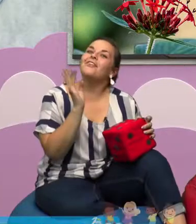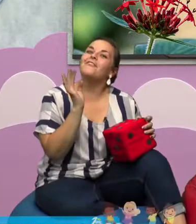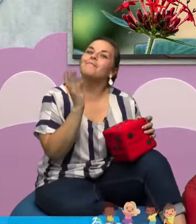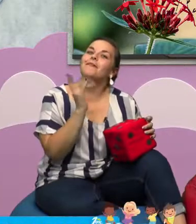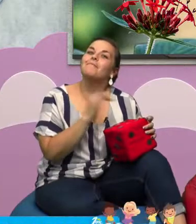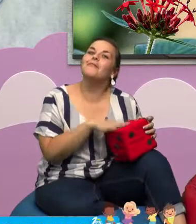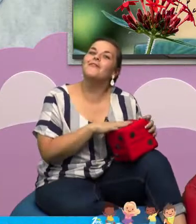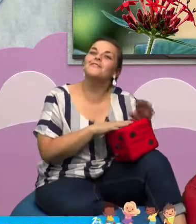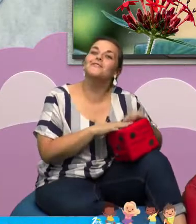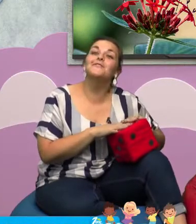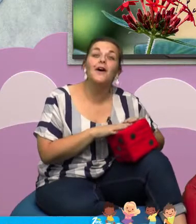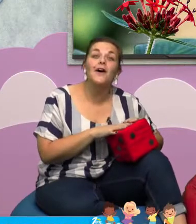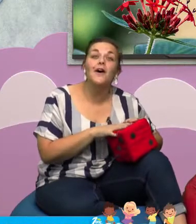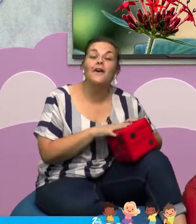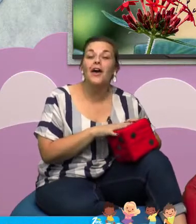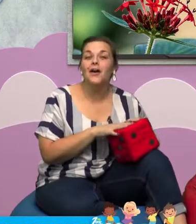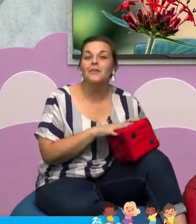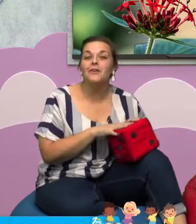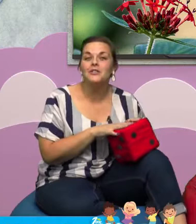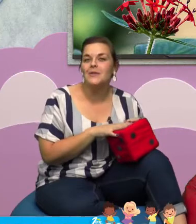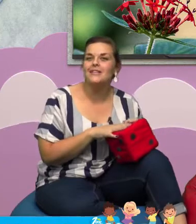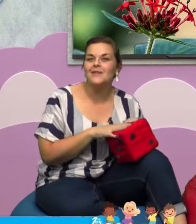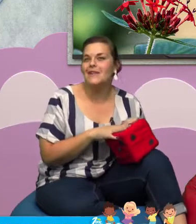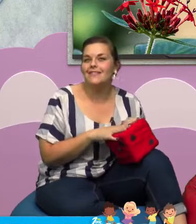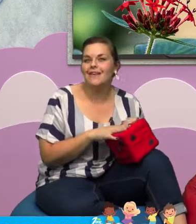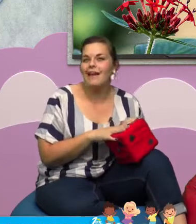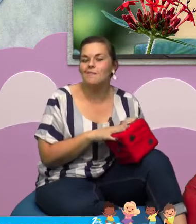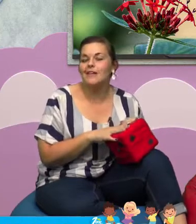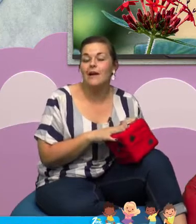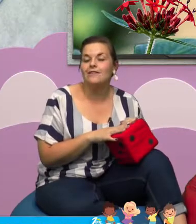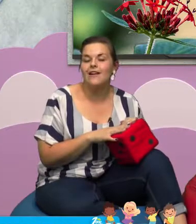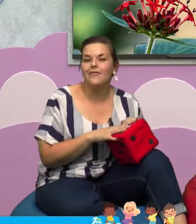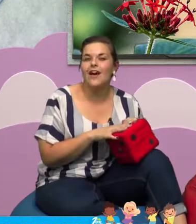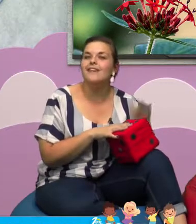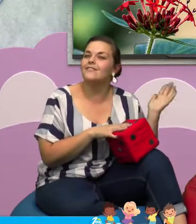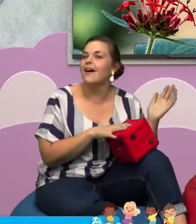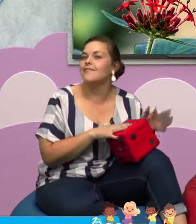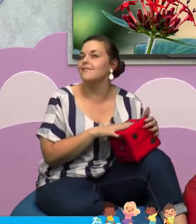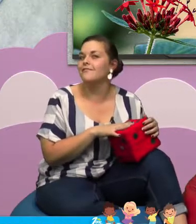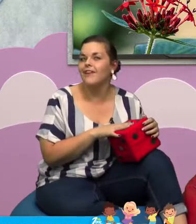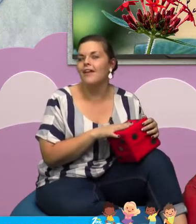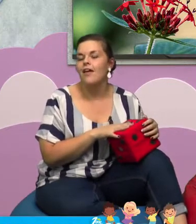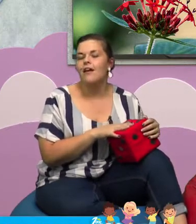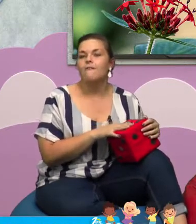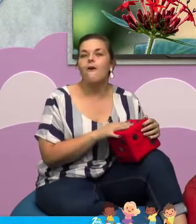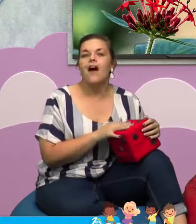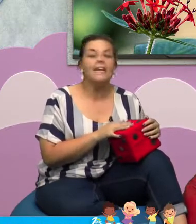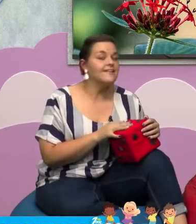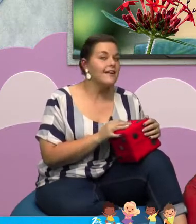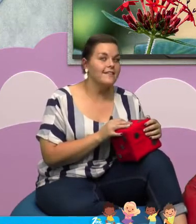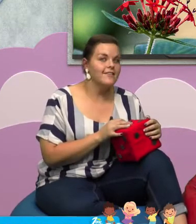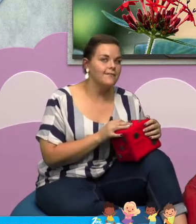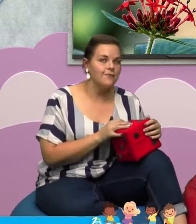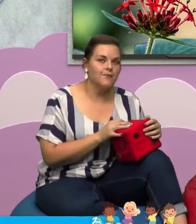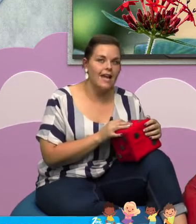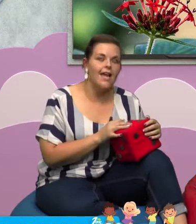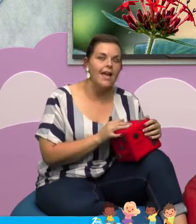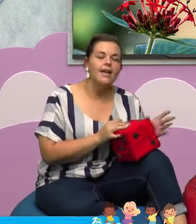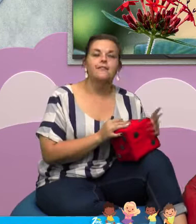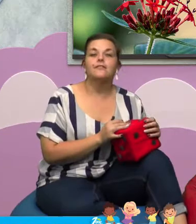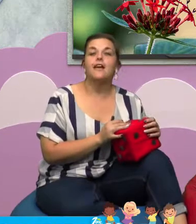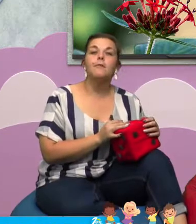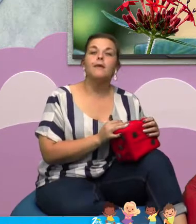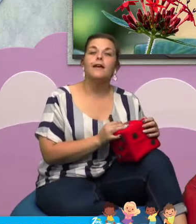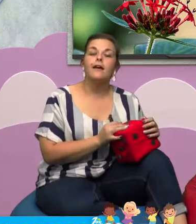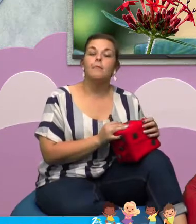Hi, beautiful people. So I hope you enjoyed Zoe and Zaki, but now it's time for us to have some fun for our active activity for today.